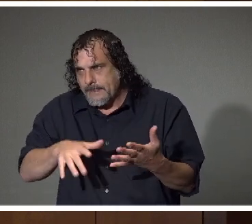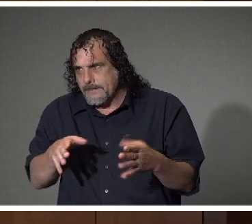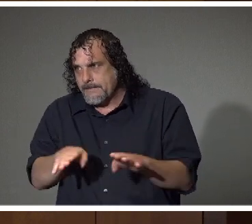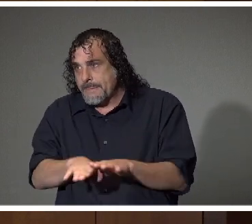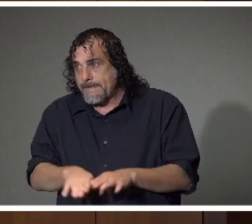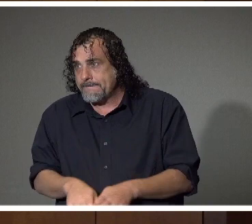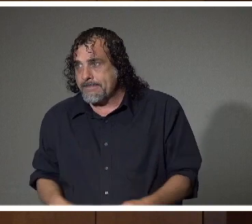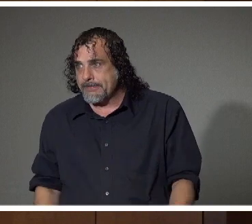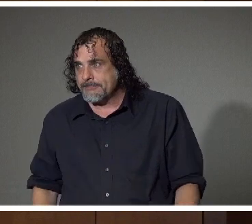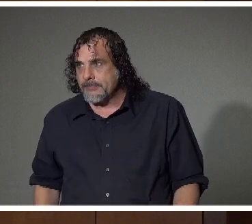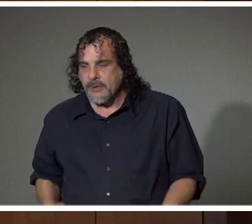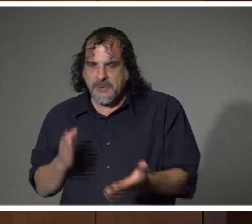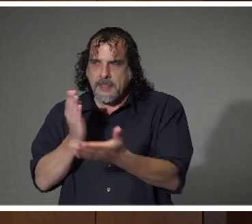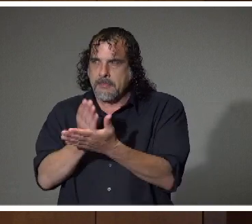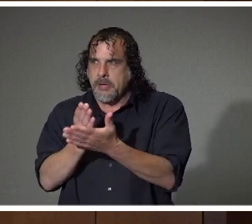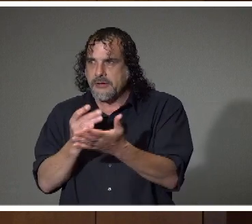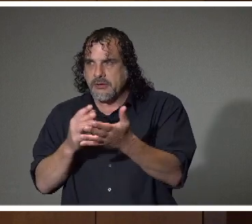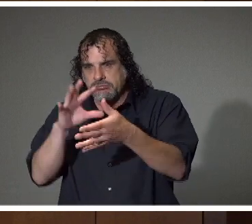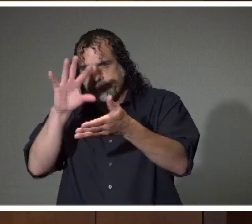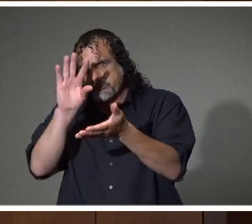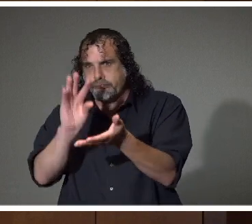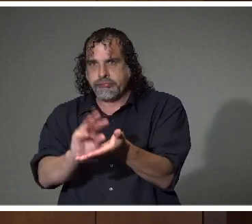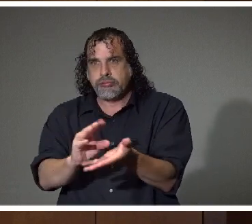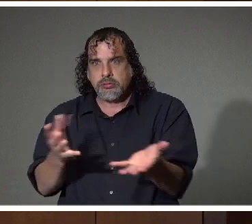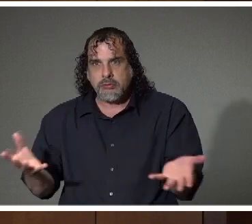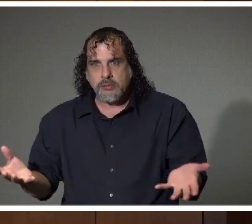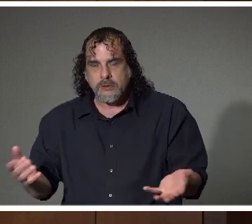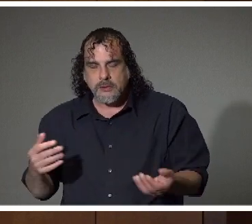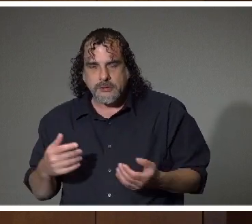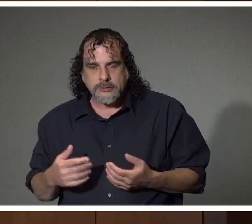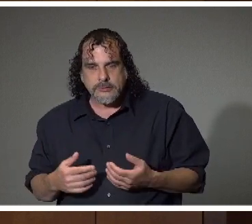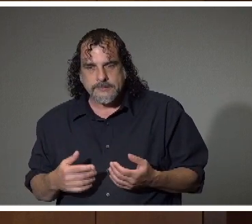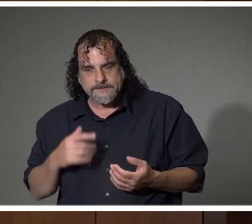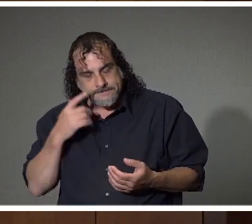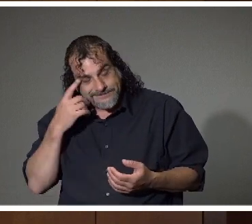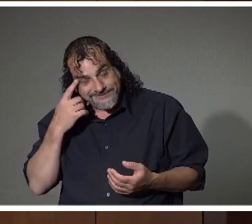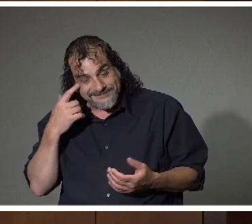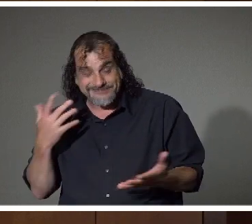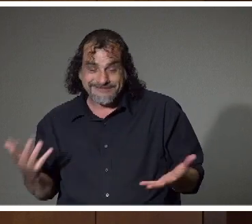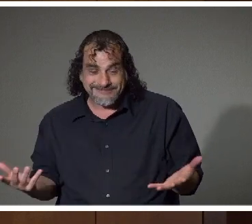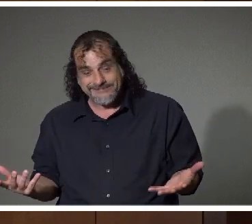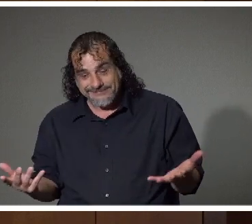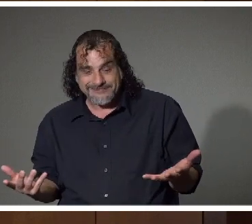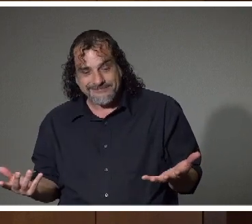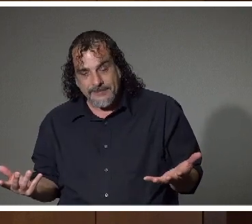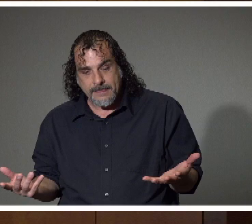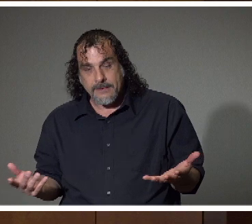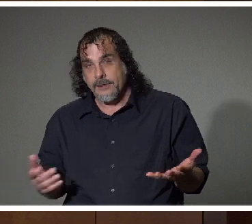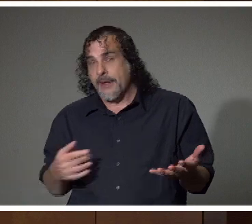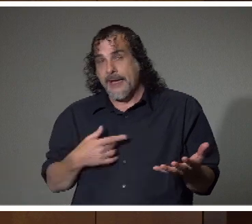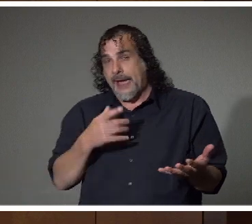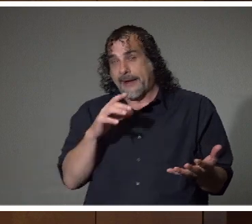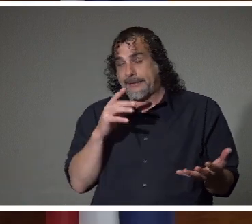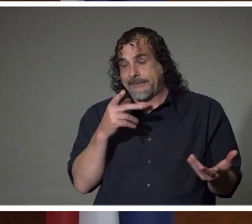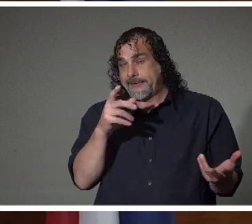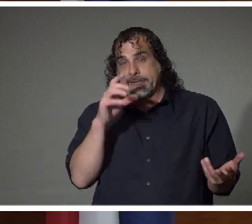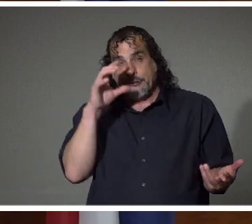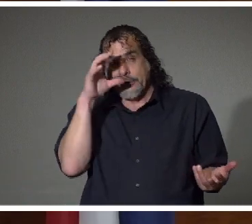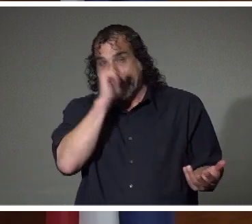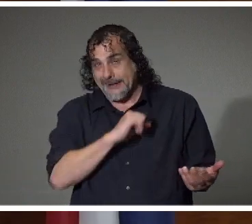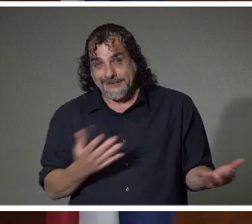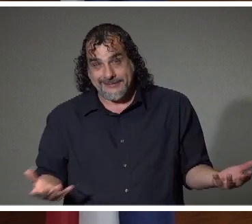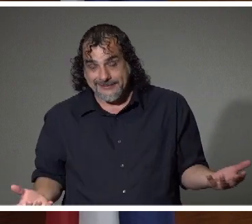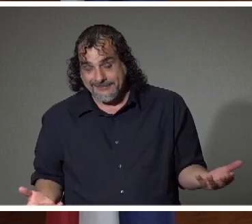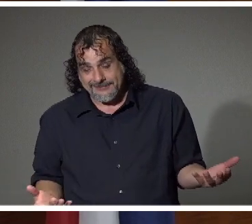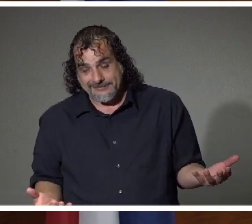going to be off budget projections versus reality? Yeah, I mean, I could give you a guess, but it would be nothing more than a